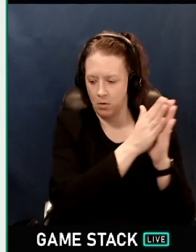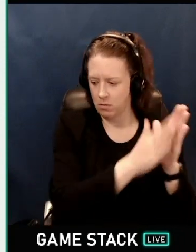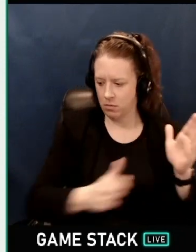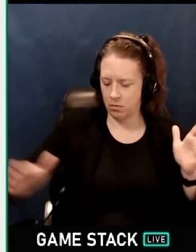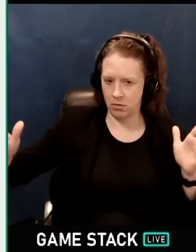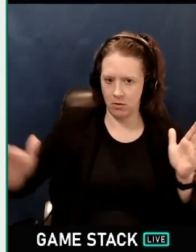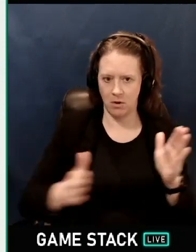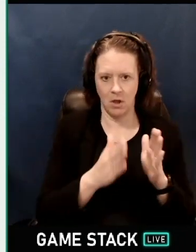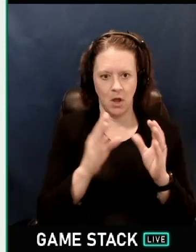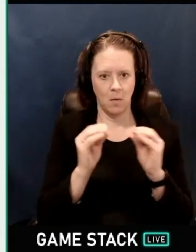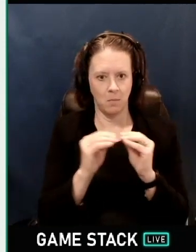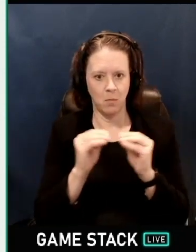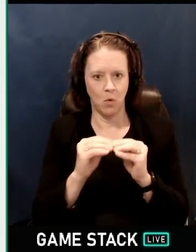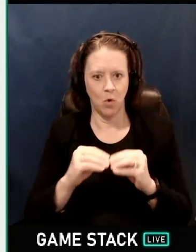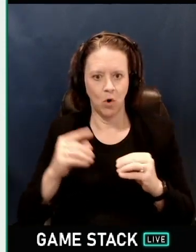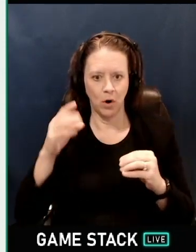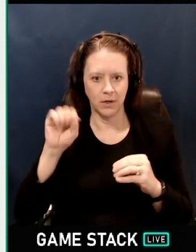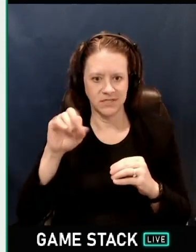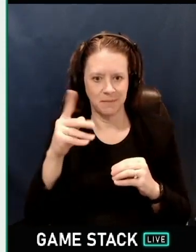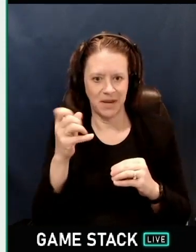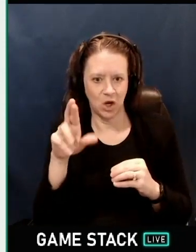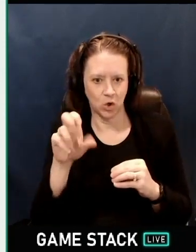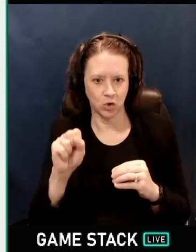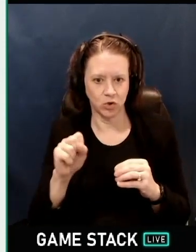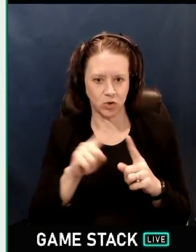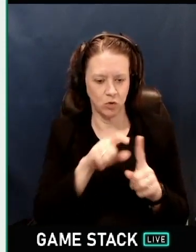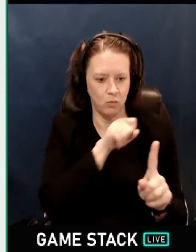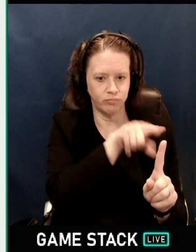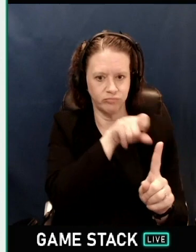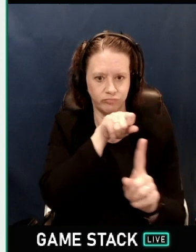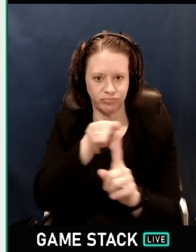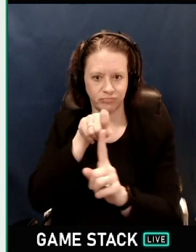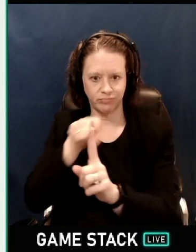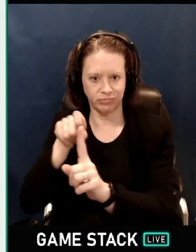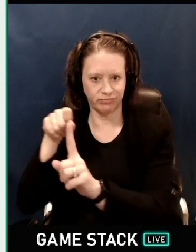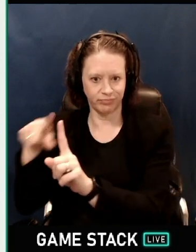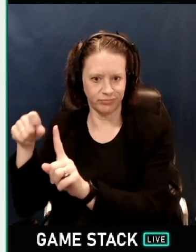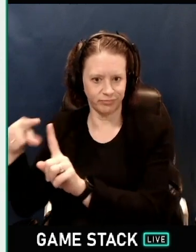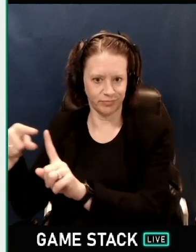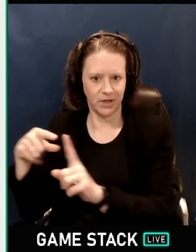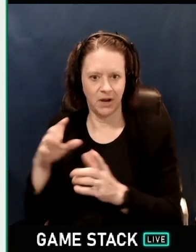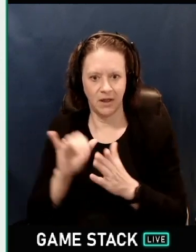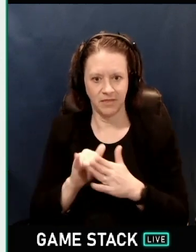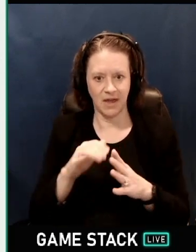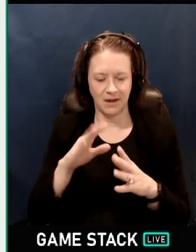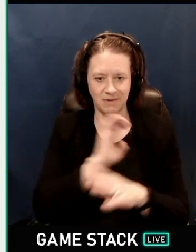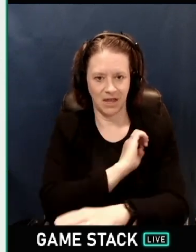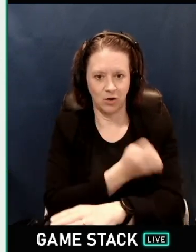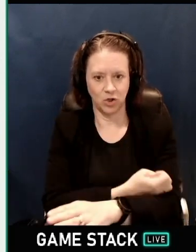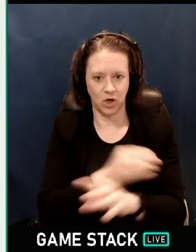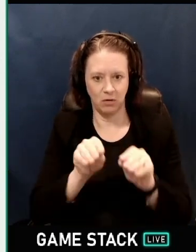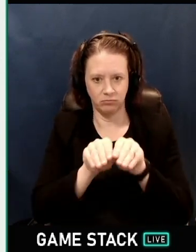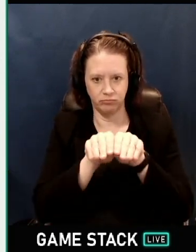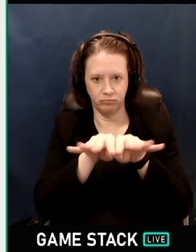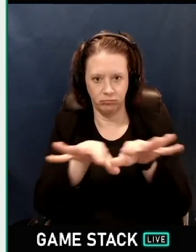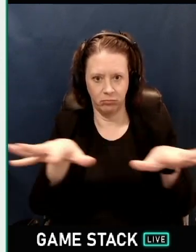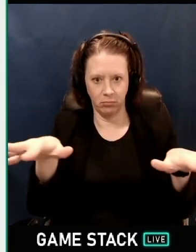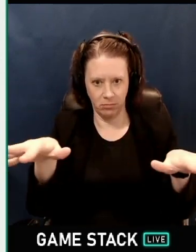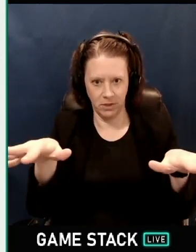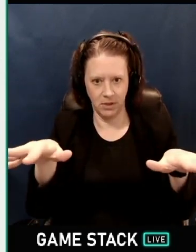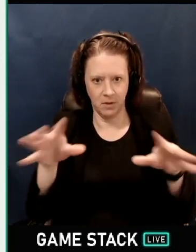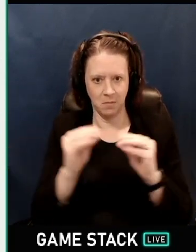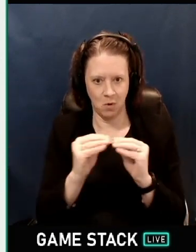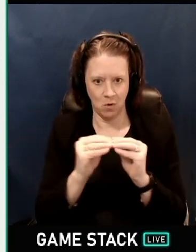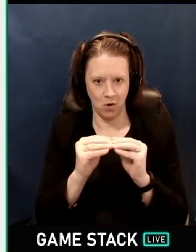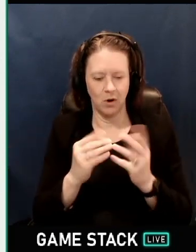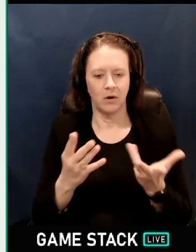sending audio to. So the energy is more widely distributed. It gives this ability to